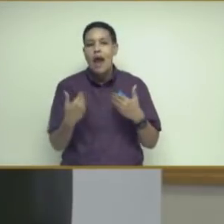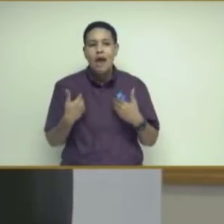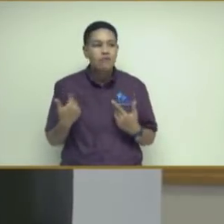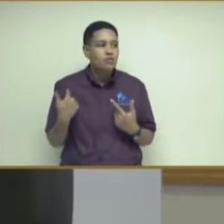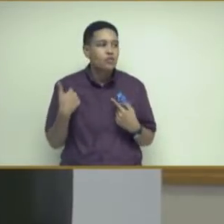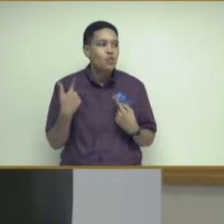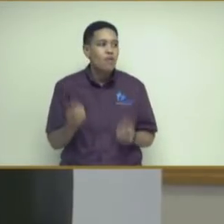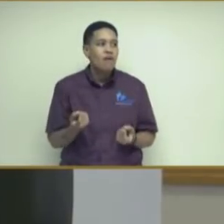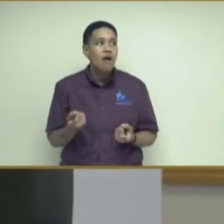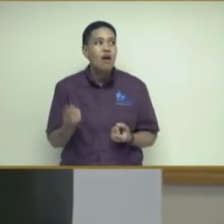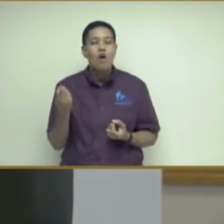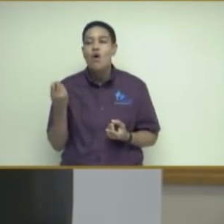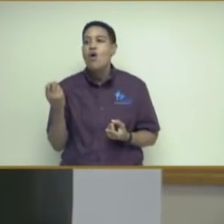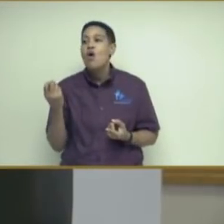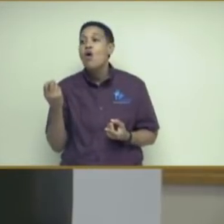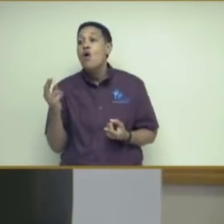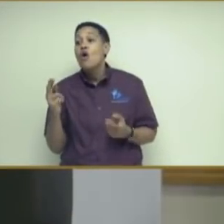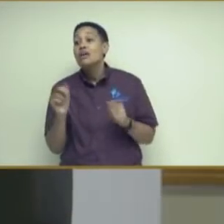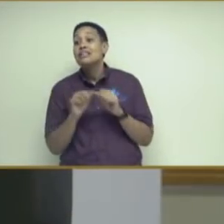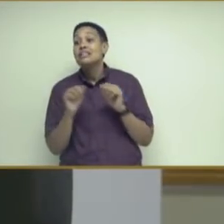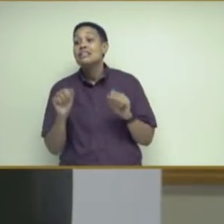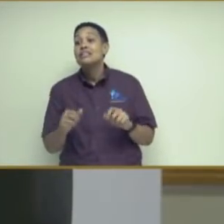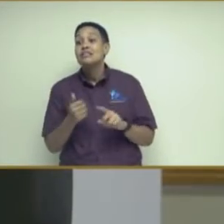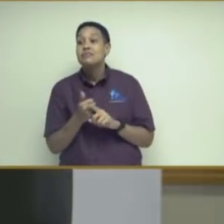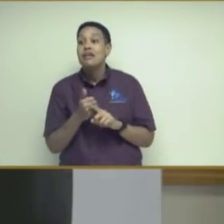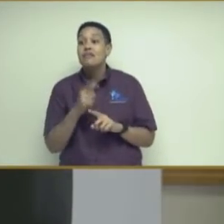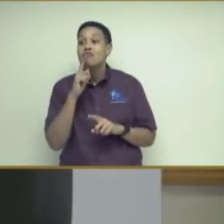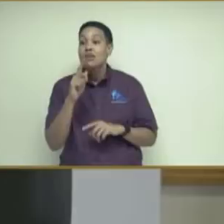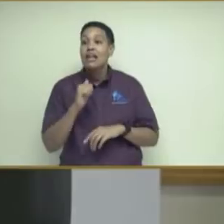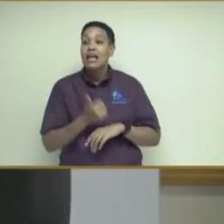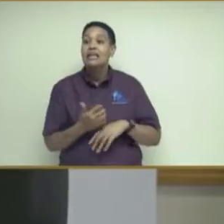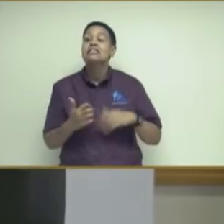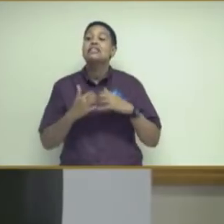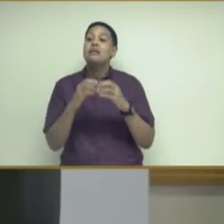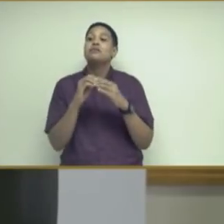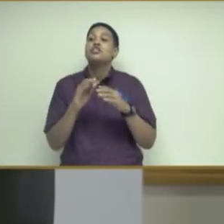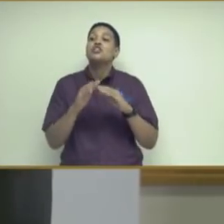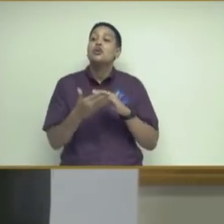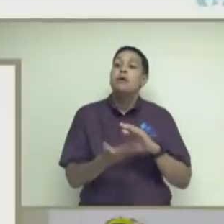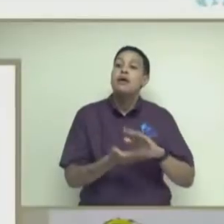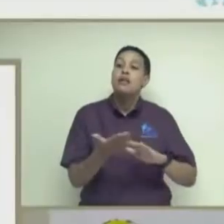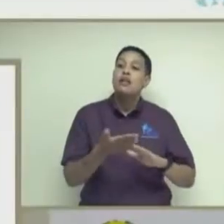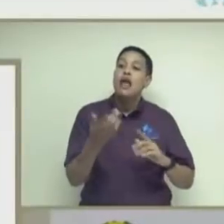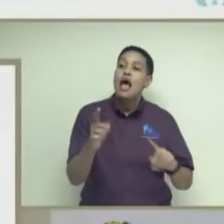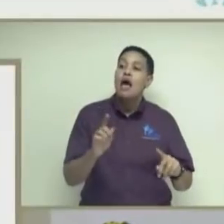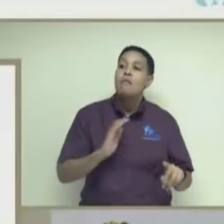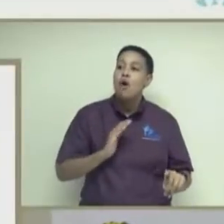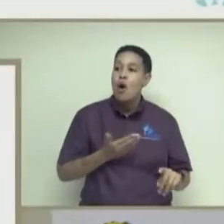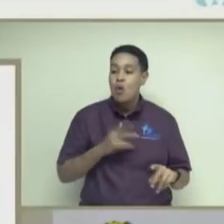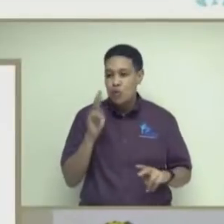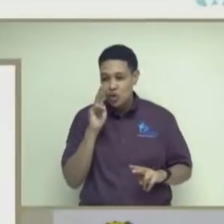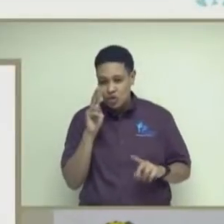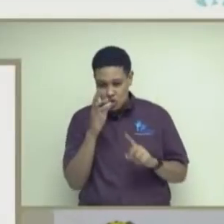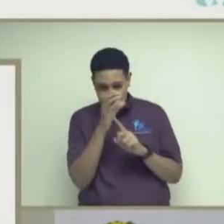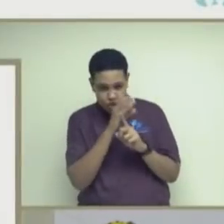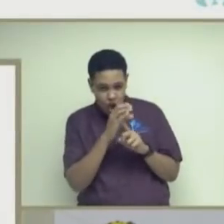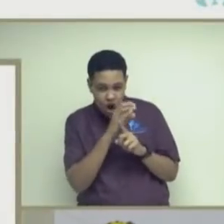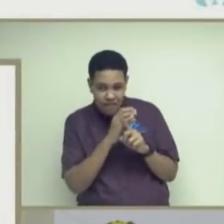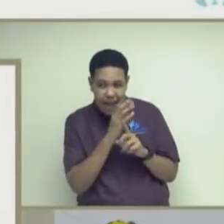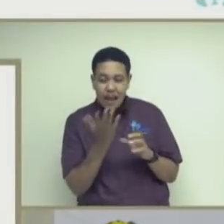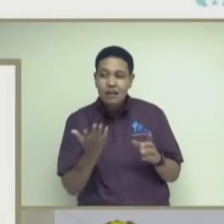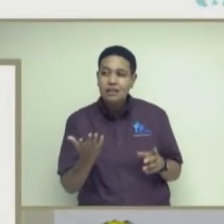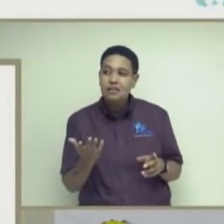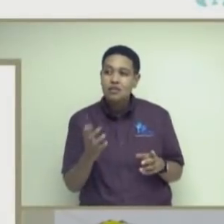or systems that are established in Jamaica. So these are our surveillance